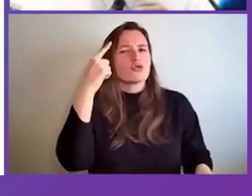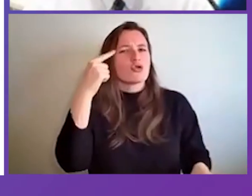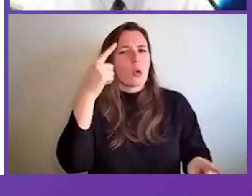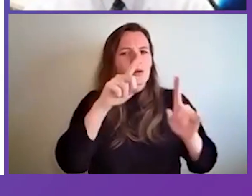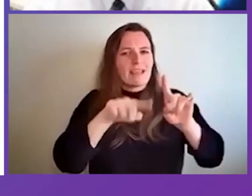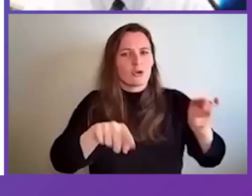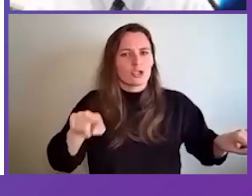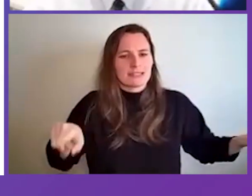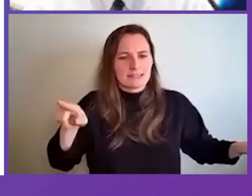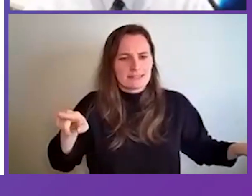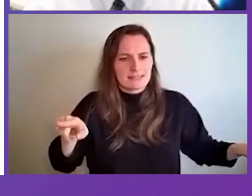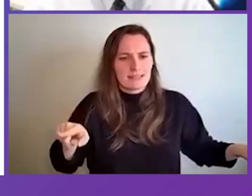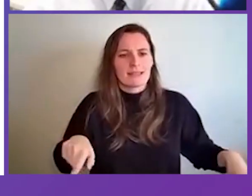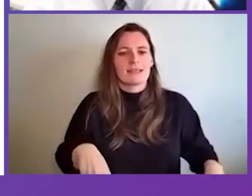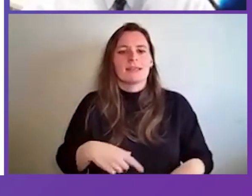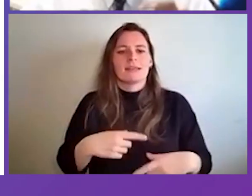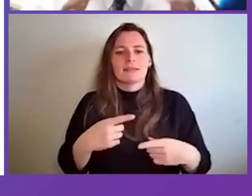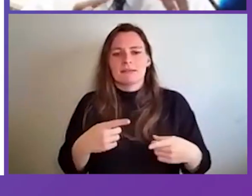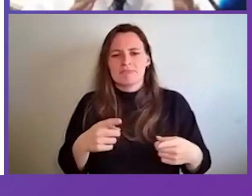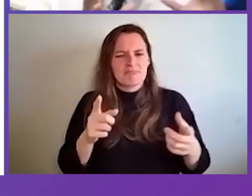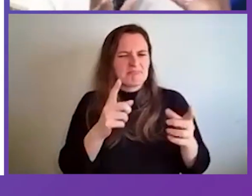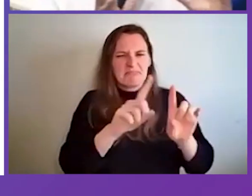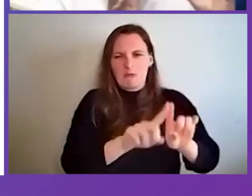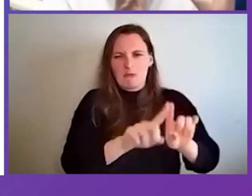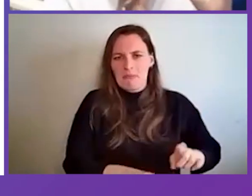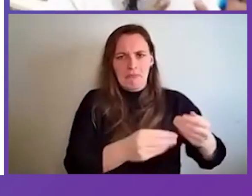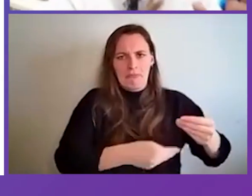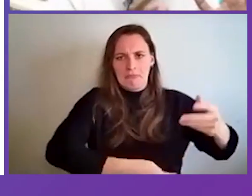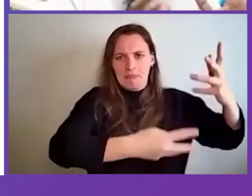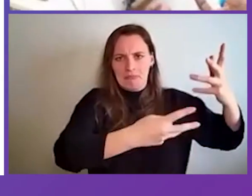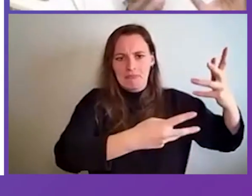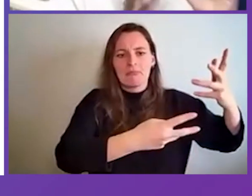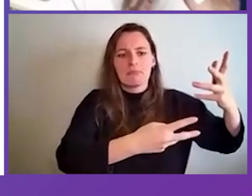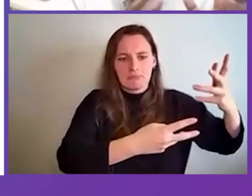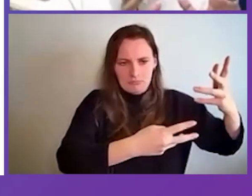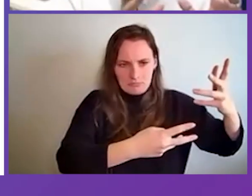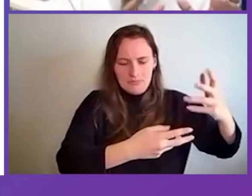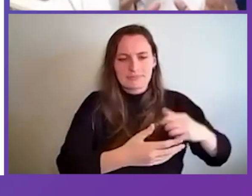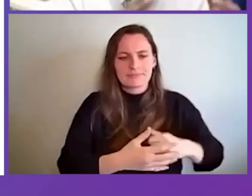emergency egress, various topics like that. Thinking about current